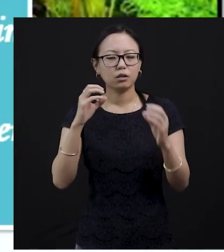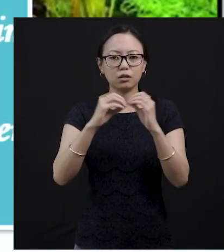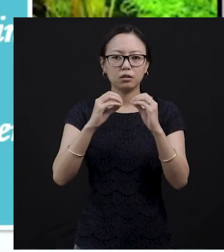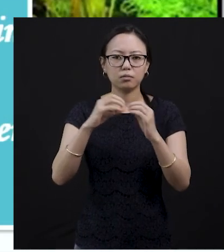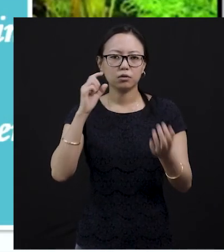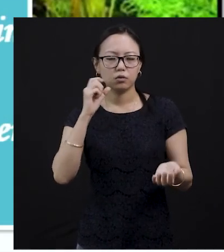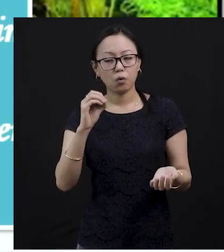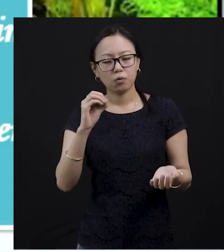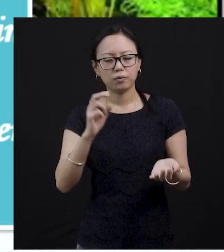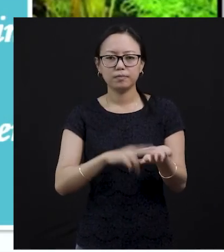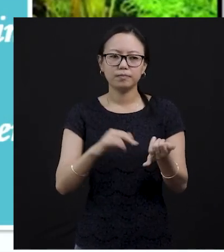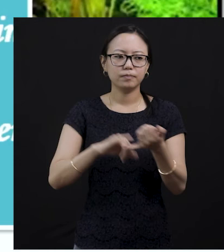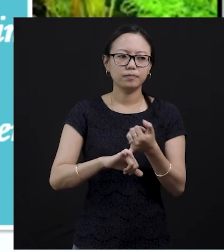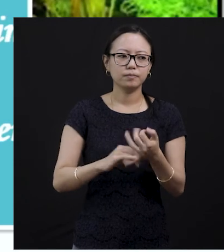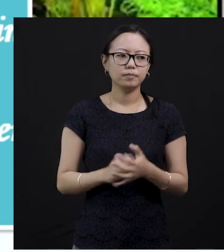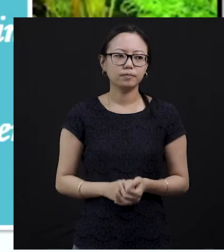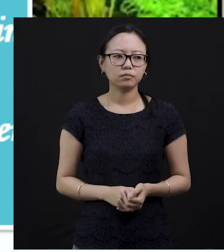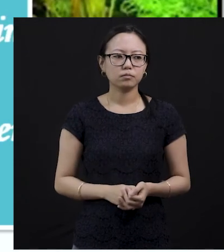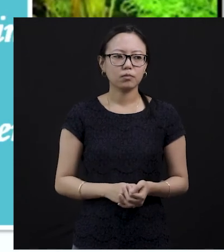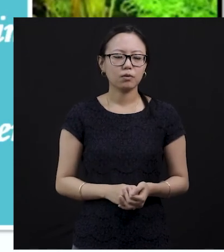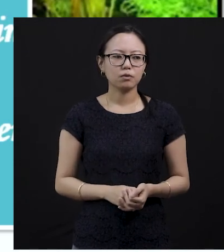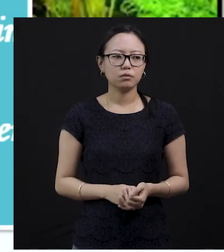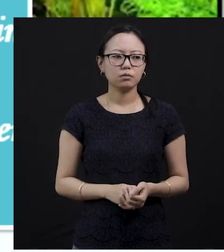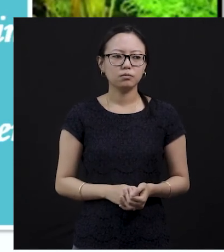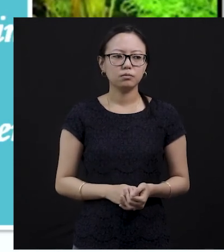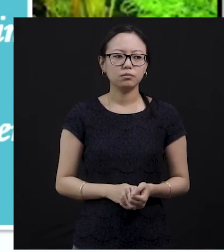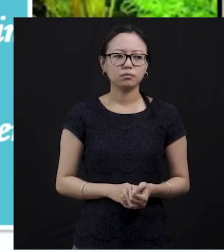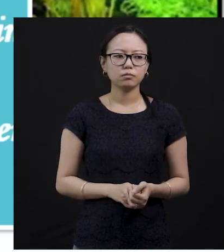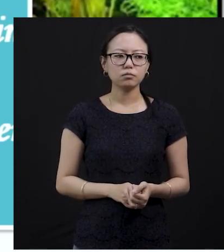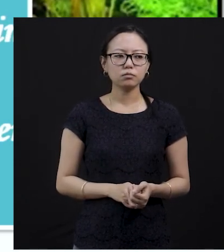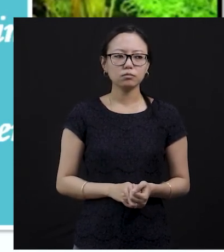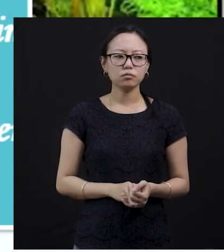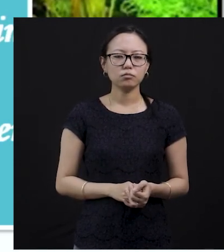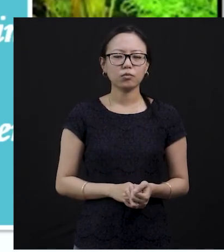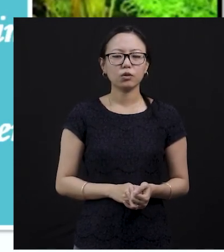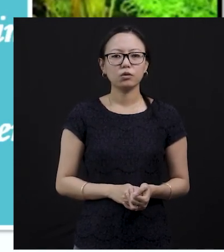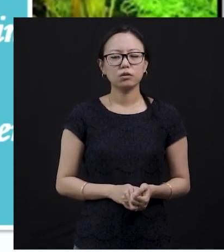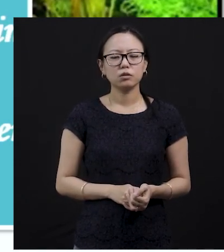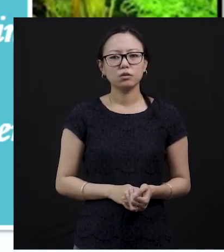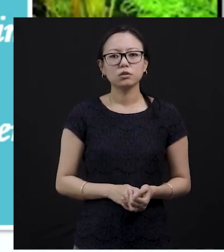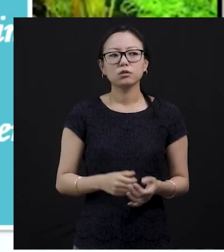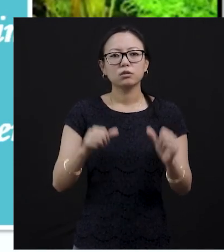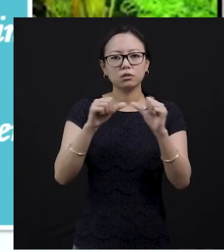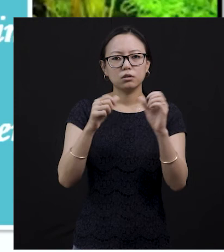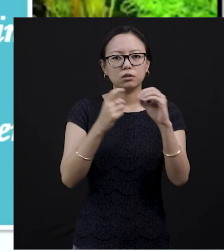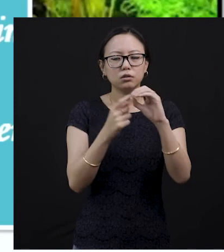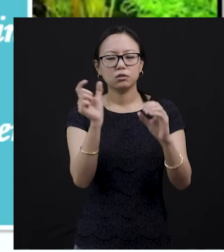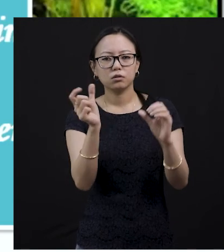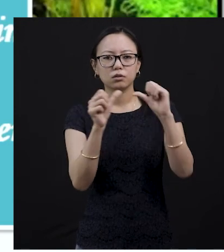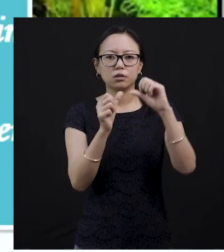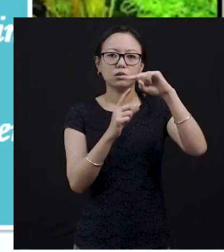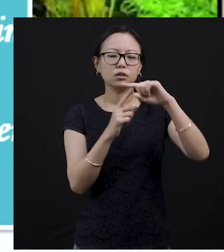have ribbons? You know, roots are reduced in size and main function is to hold the plant in place. Okay, like I said, the stems are